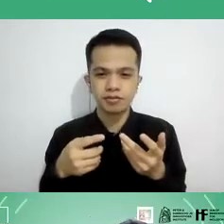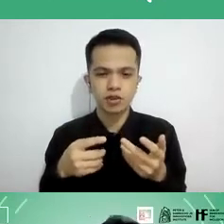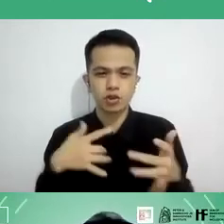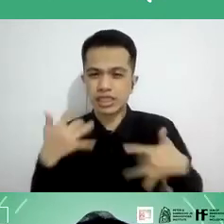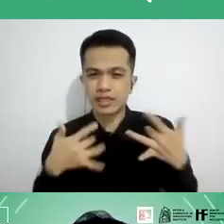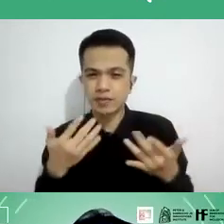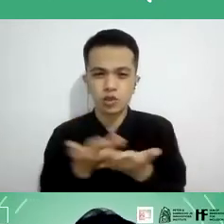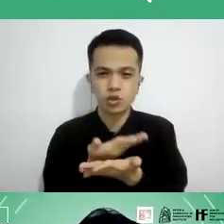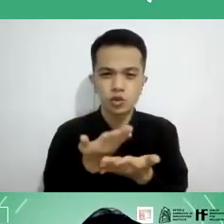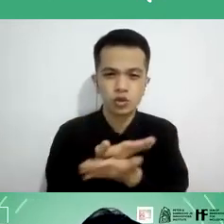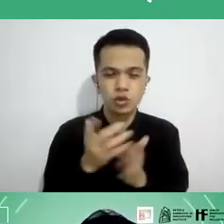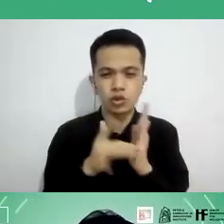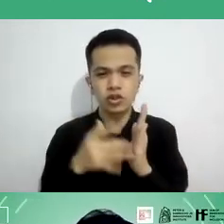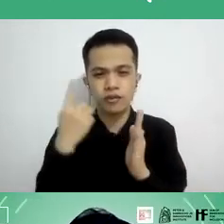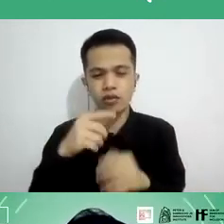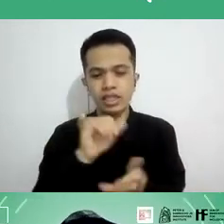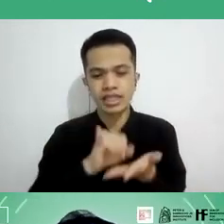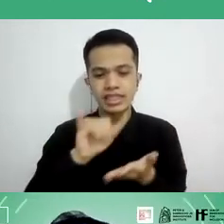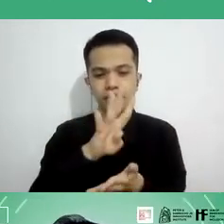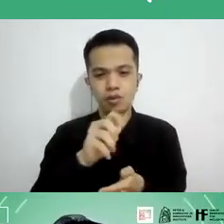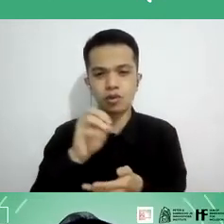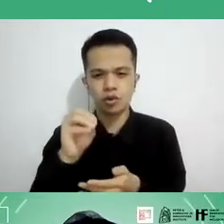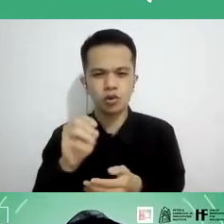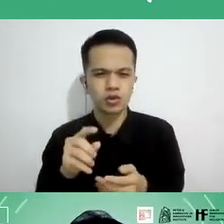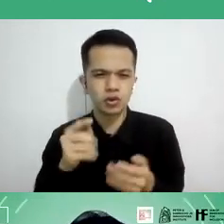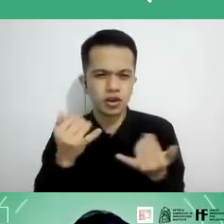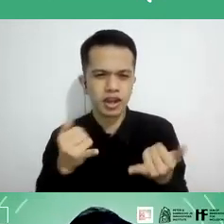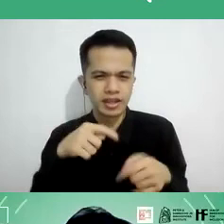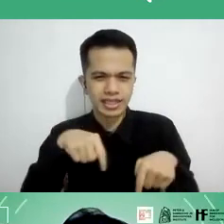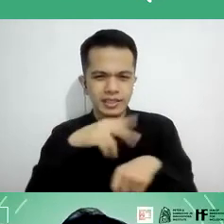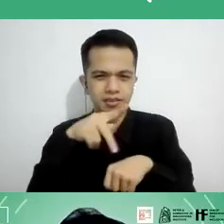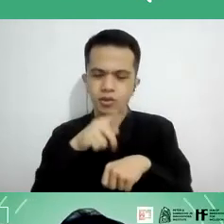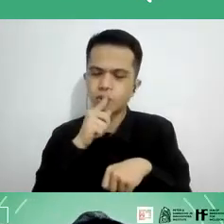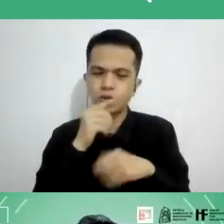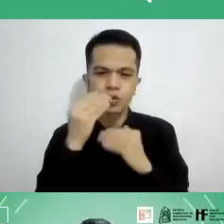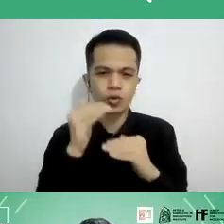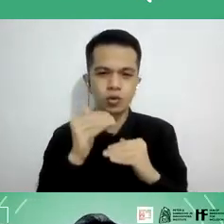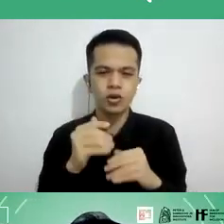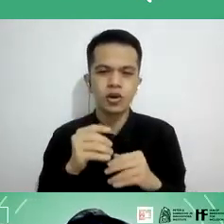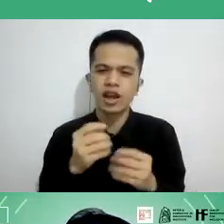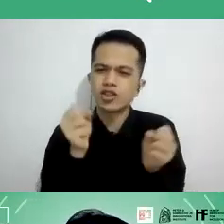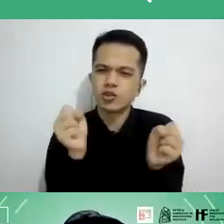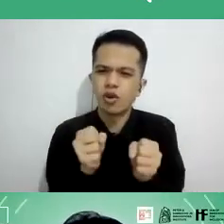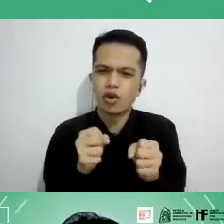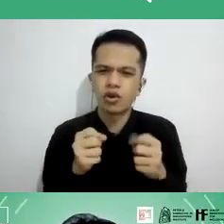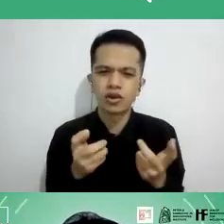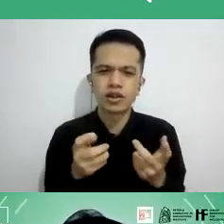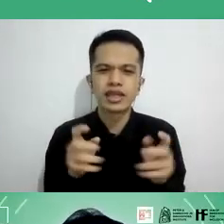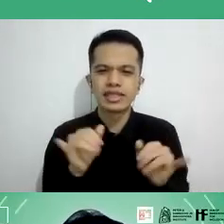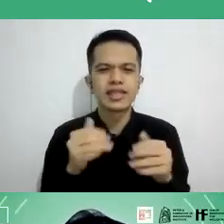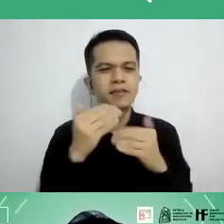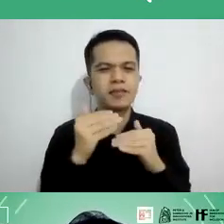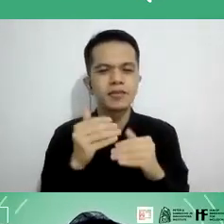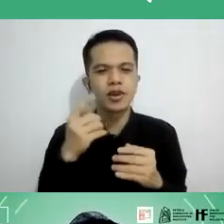new technologies of Industry 4.0, the examples here we have in the Philippines are very limited. They're very small in scope, and they're very limited in